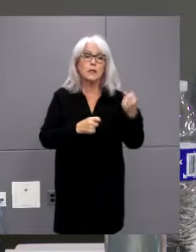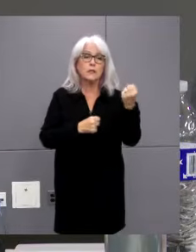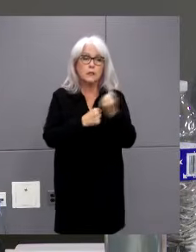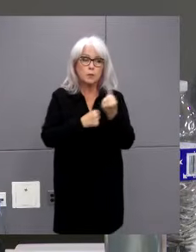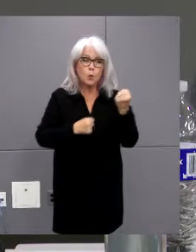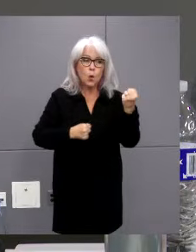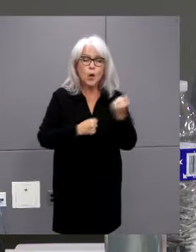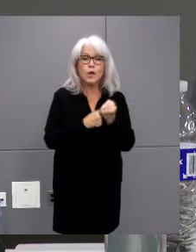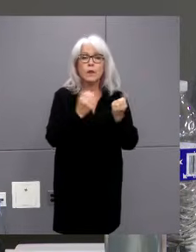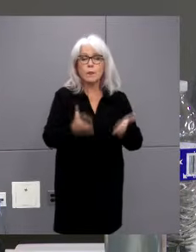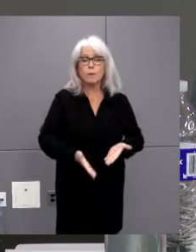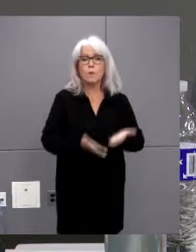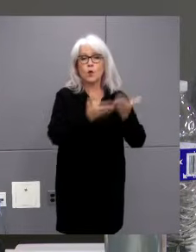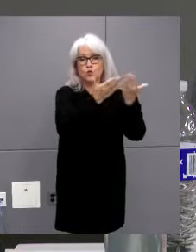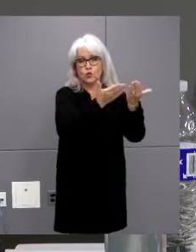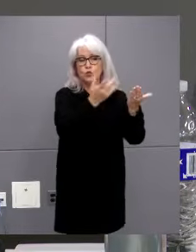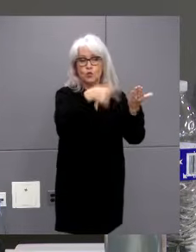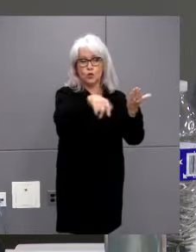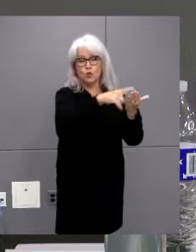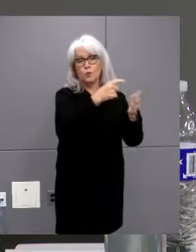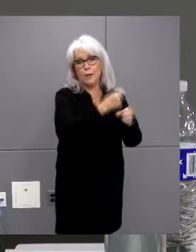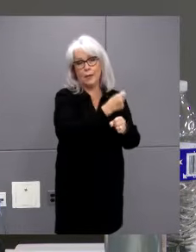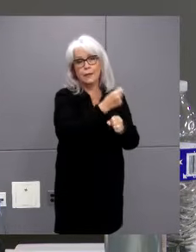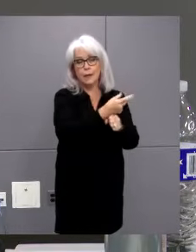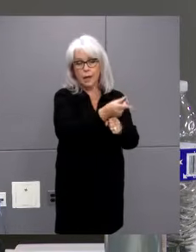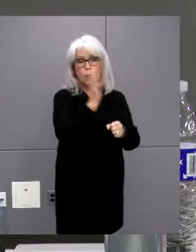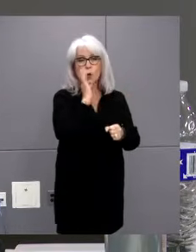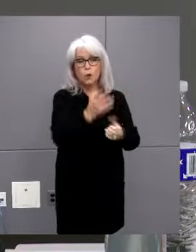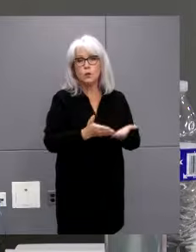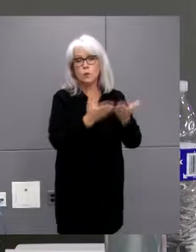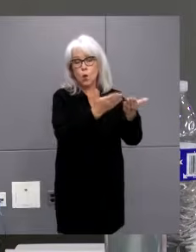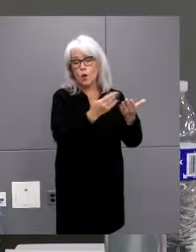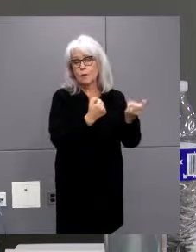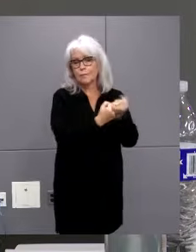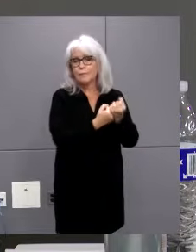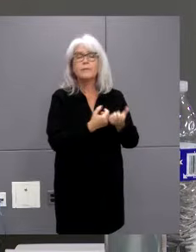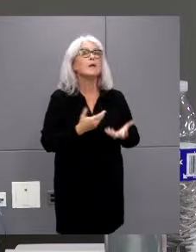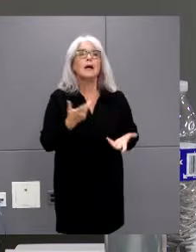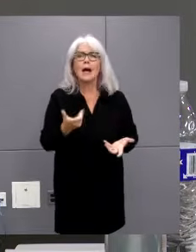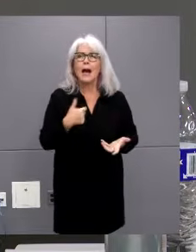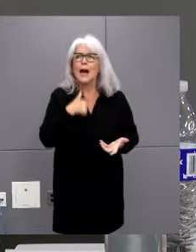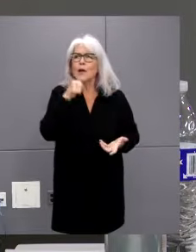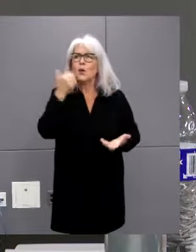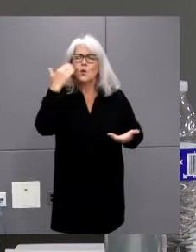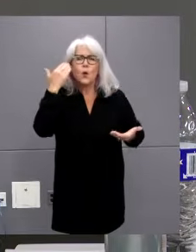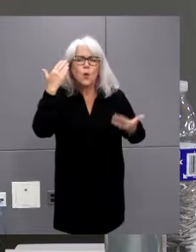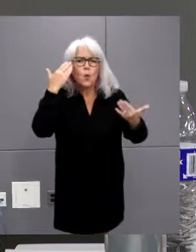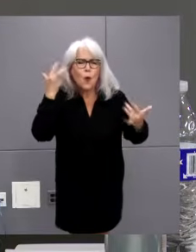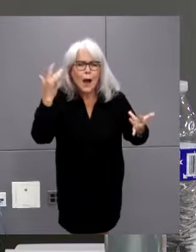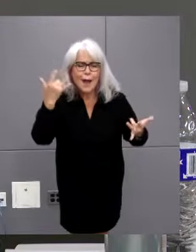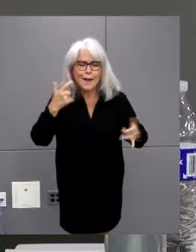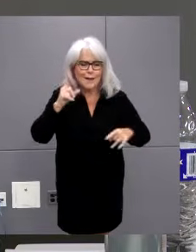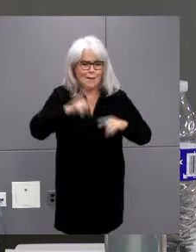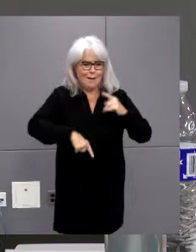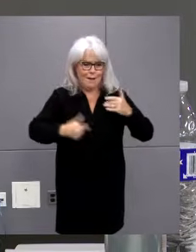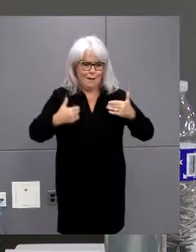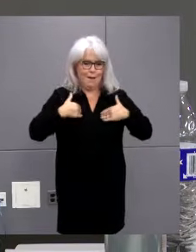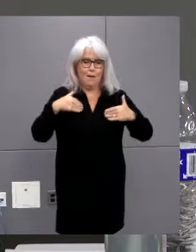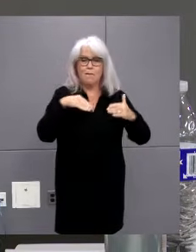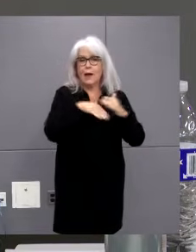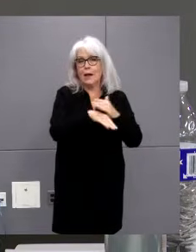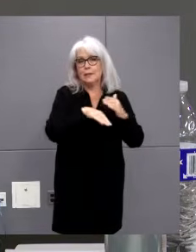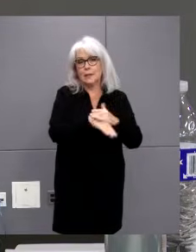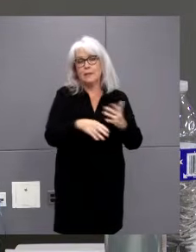the motion that you made, because I don't see any reason why we shouldn't have access.